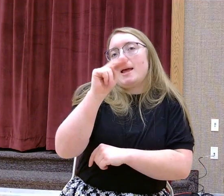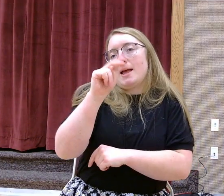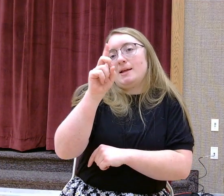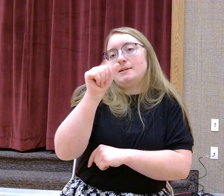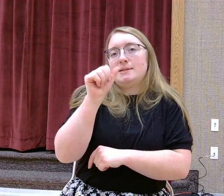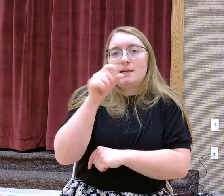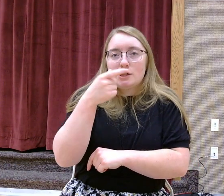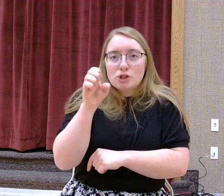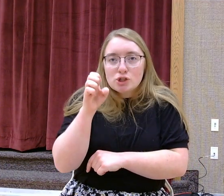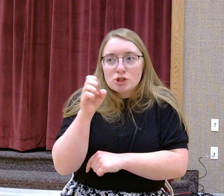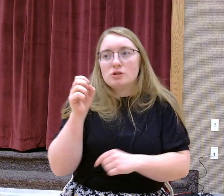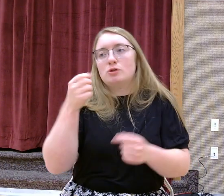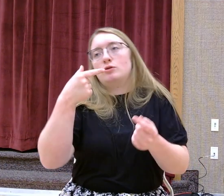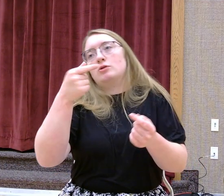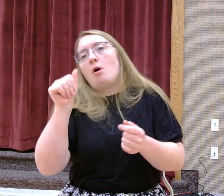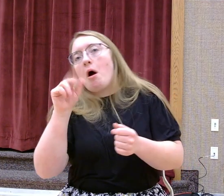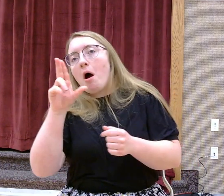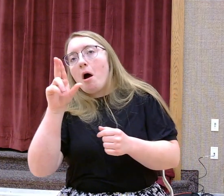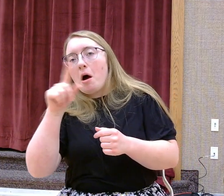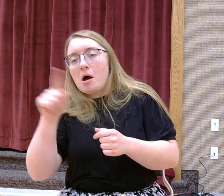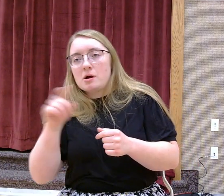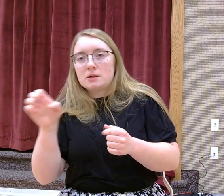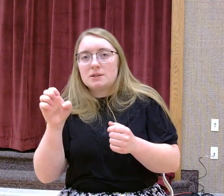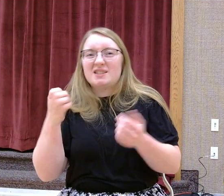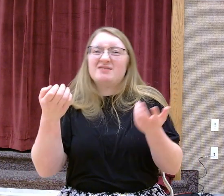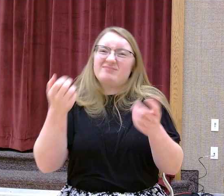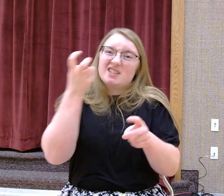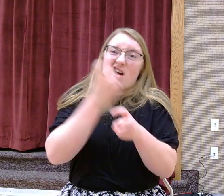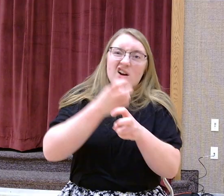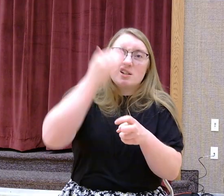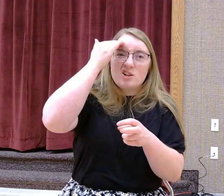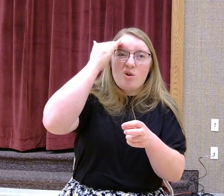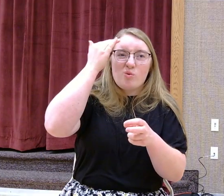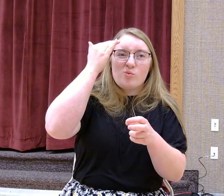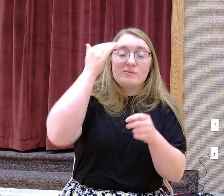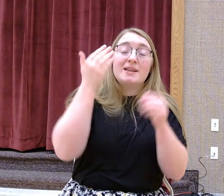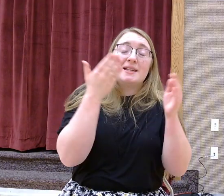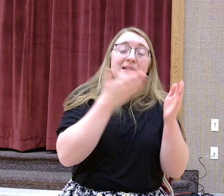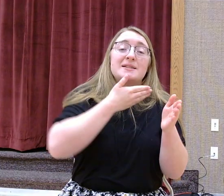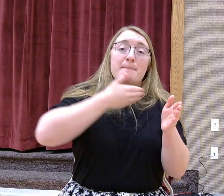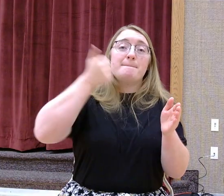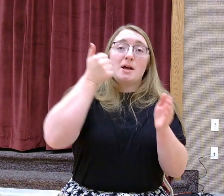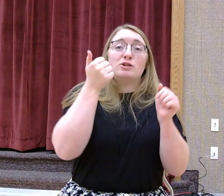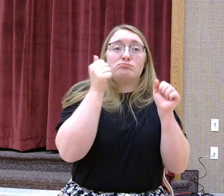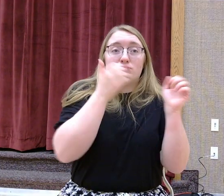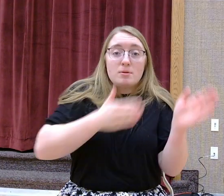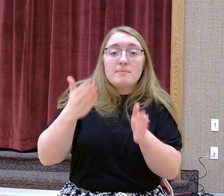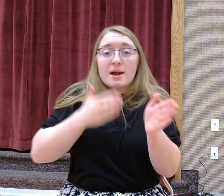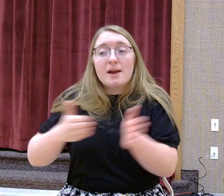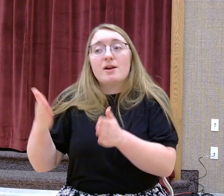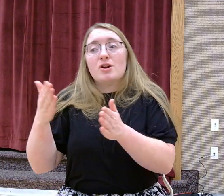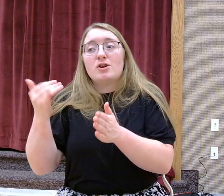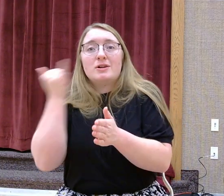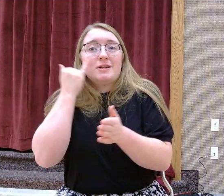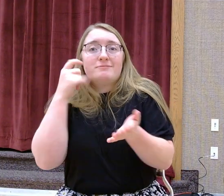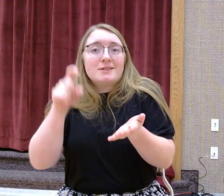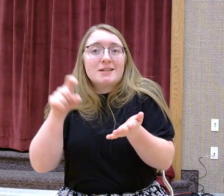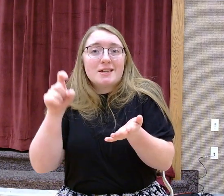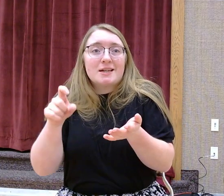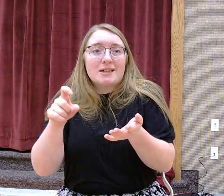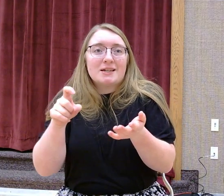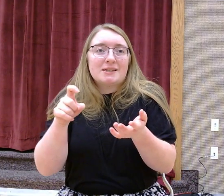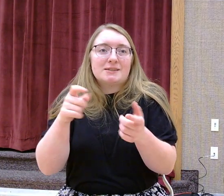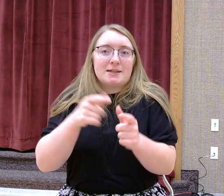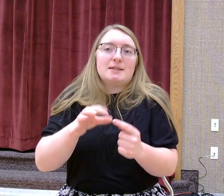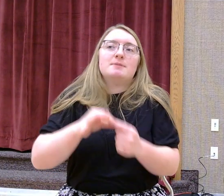or gauze pads. It's just hard to know. It's better to be prepared, I guess, in case something bad does happen, especially when you're hiking out in the middle of